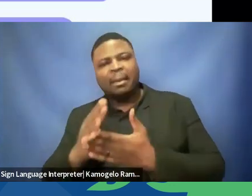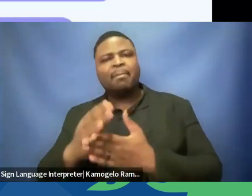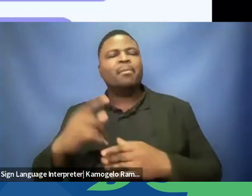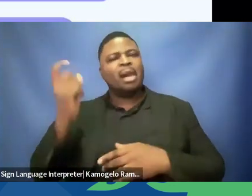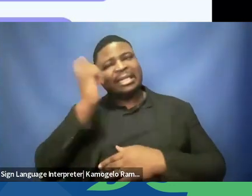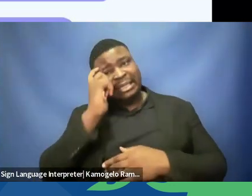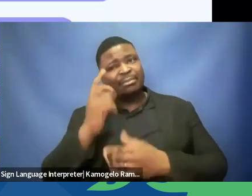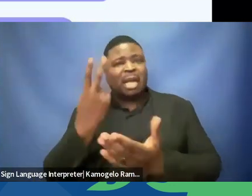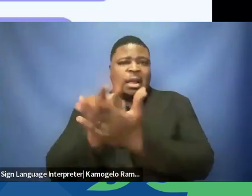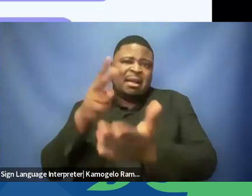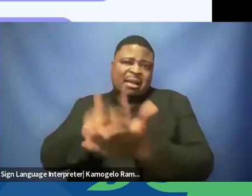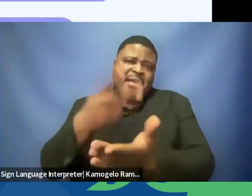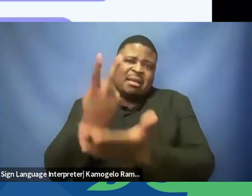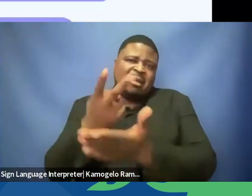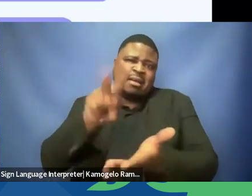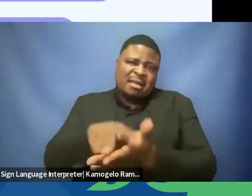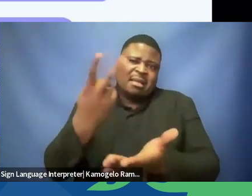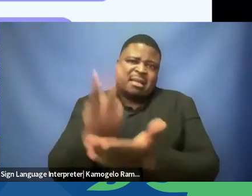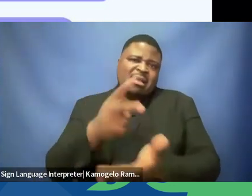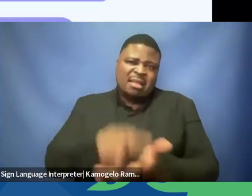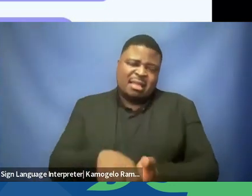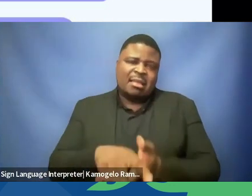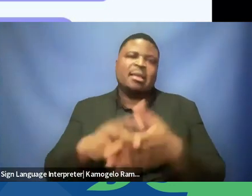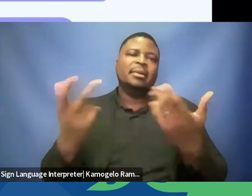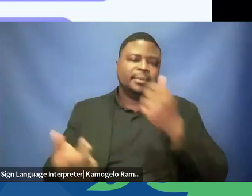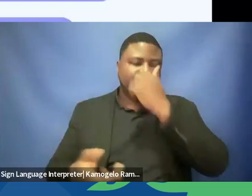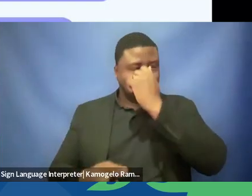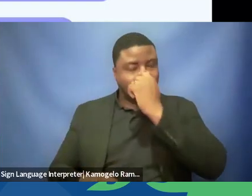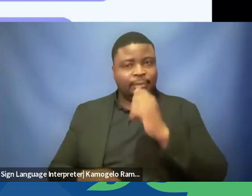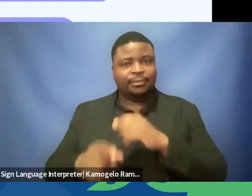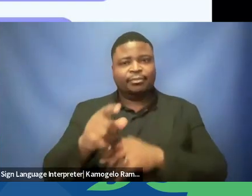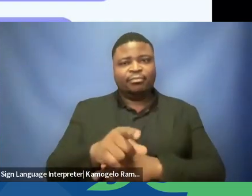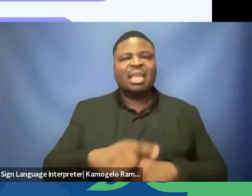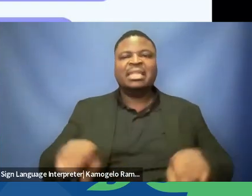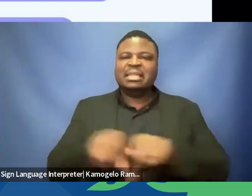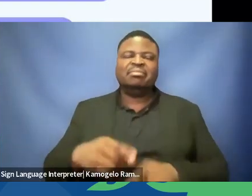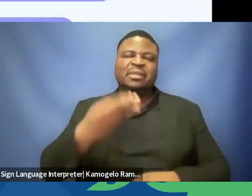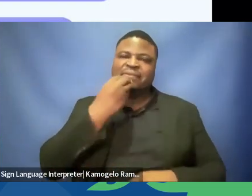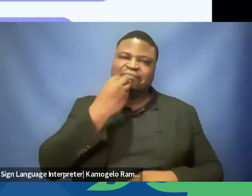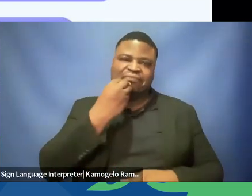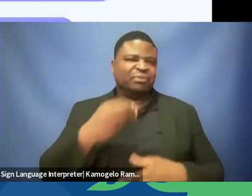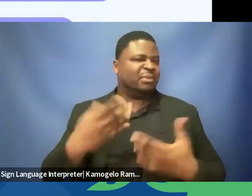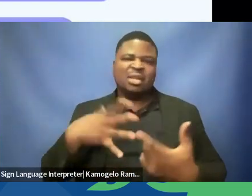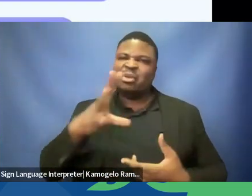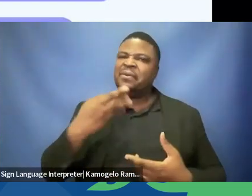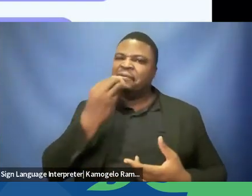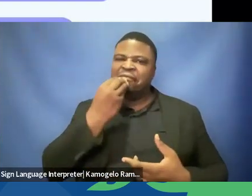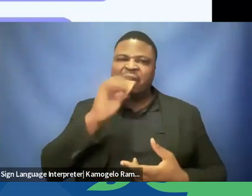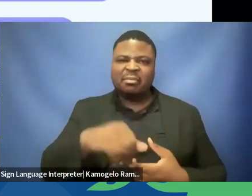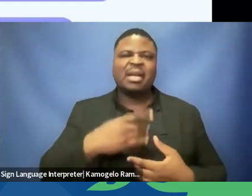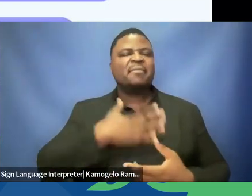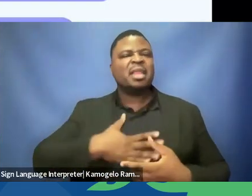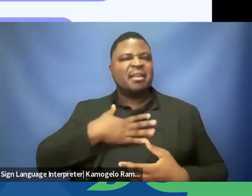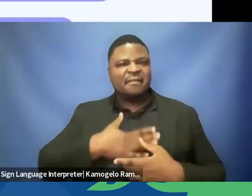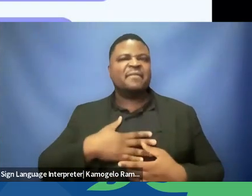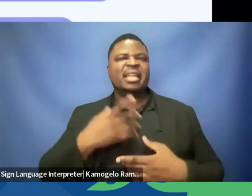an amphetamine. We said catenon is an amphetamine. It hinders sleep, appetite loss, and loss of weight, dehydration, among those